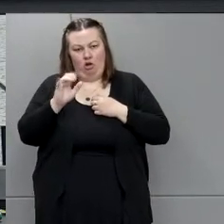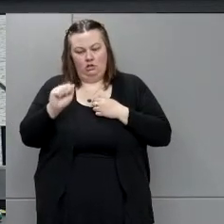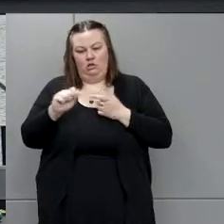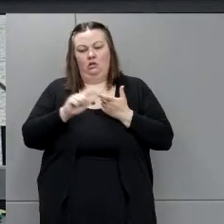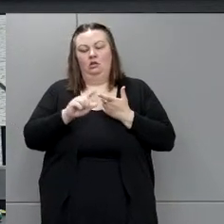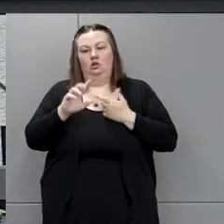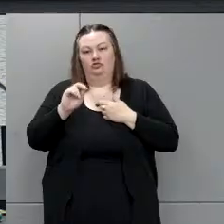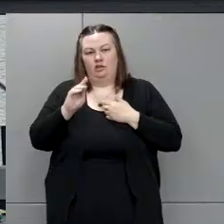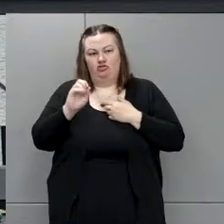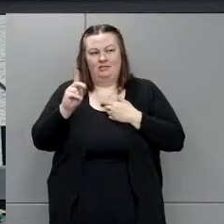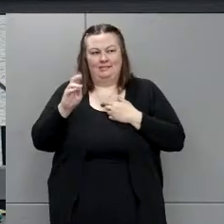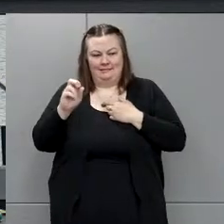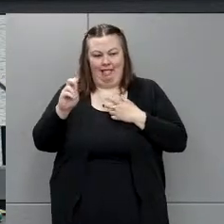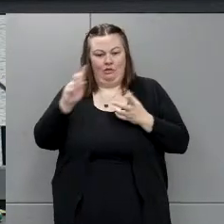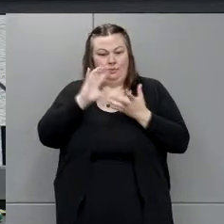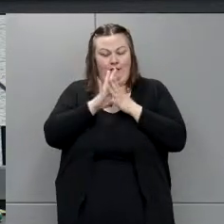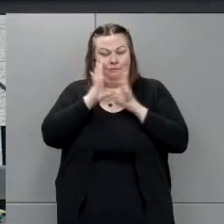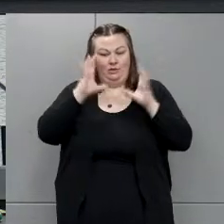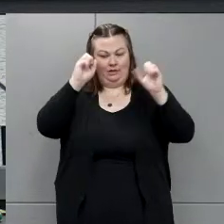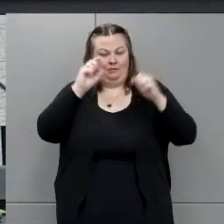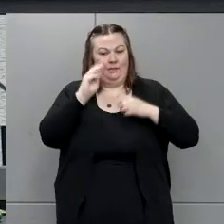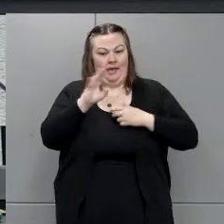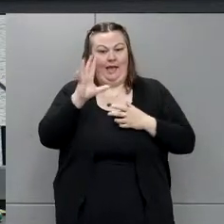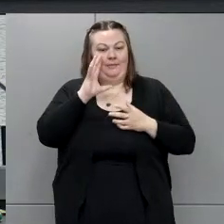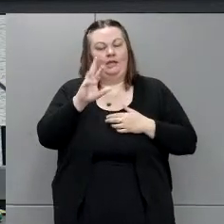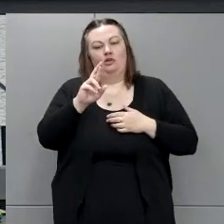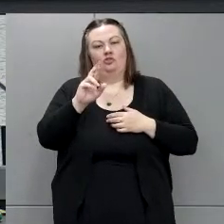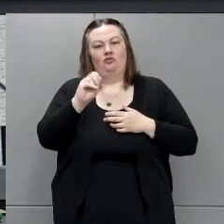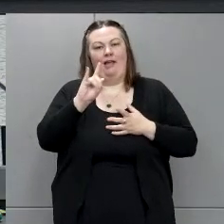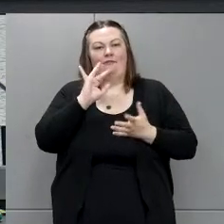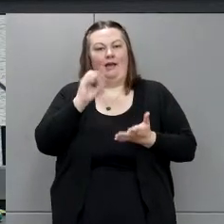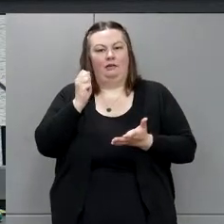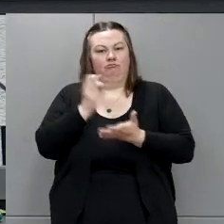to become president of the Mott Community College be ratified.